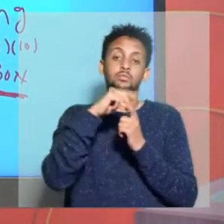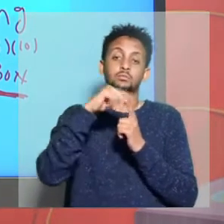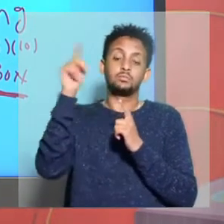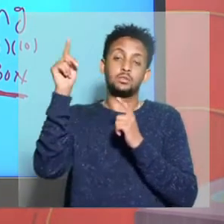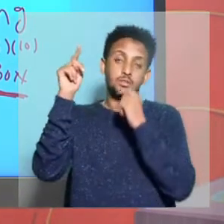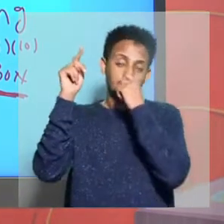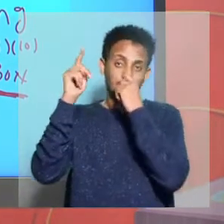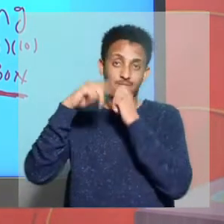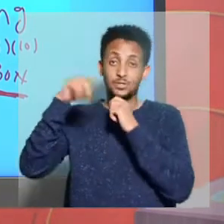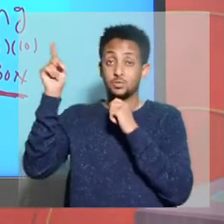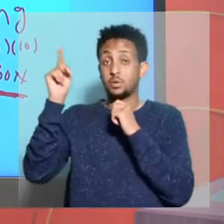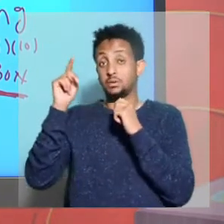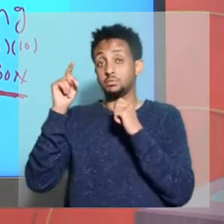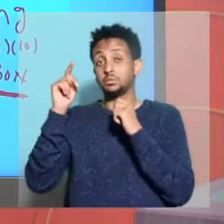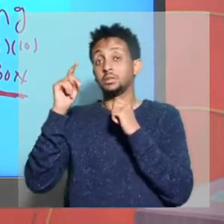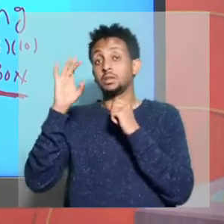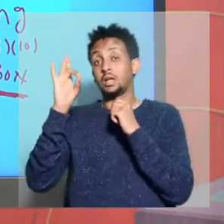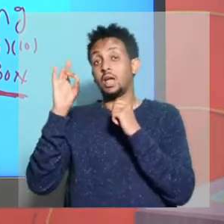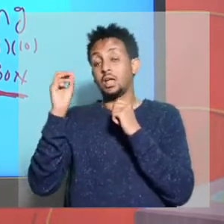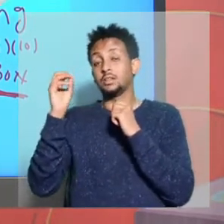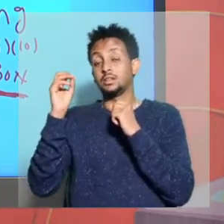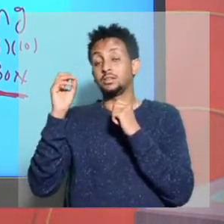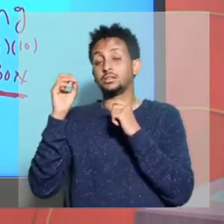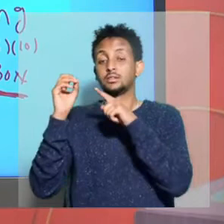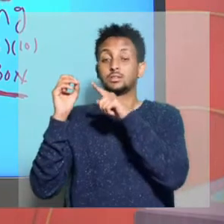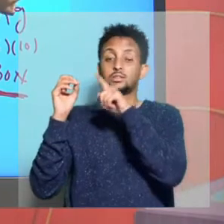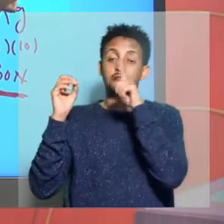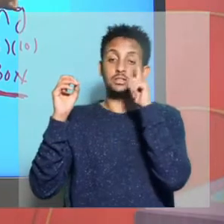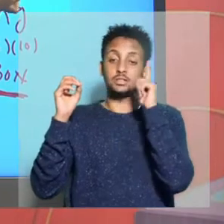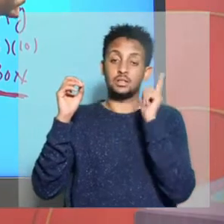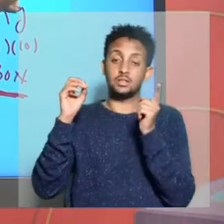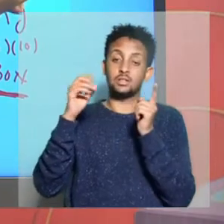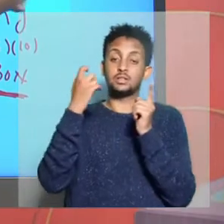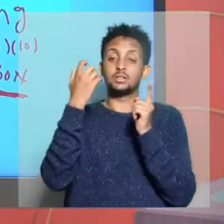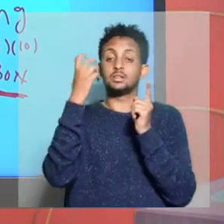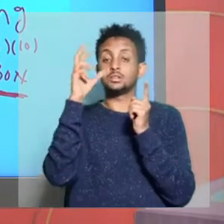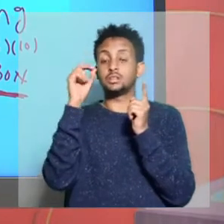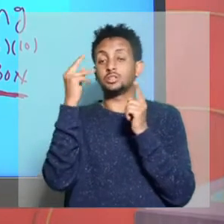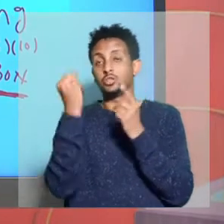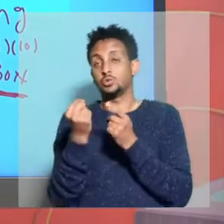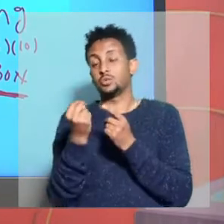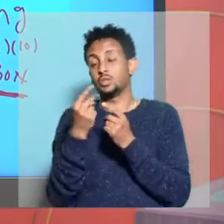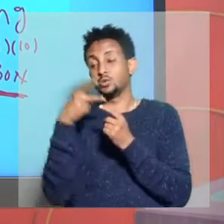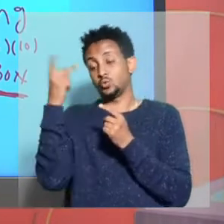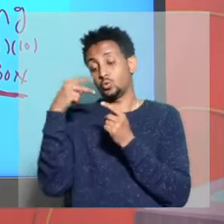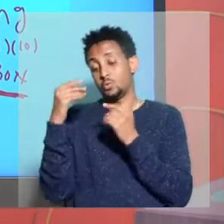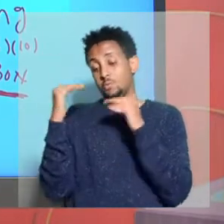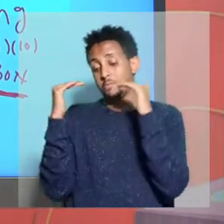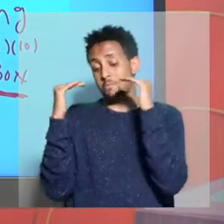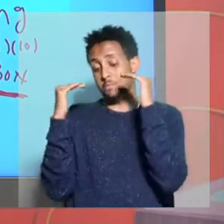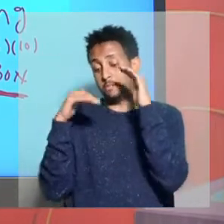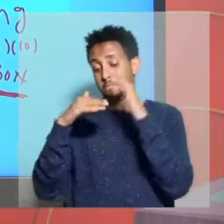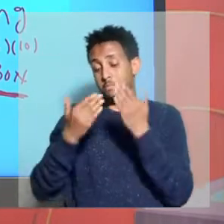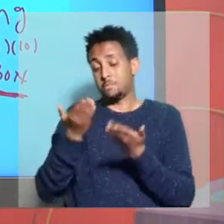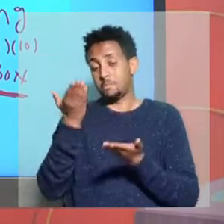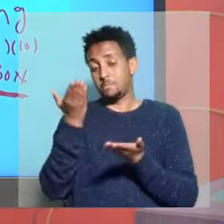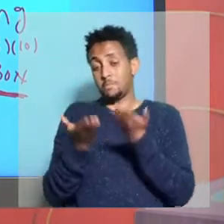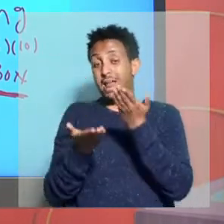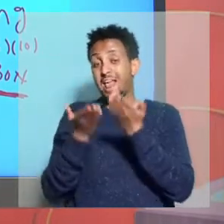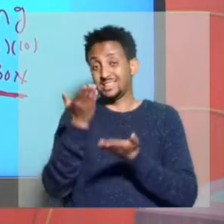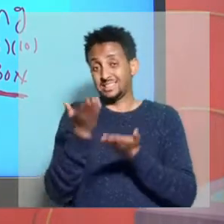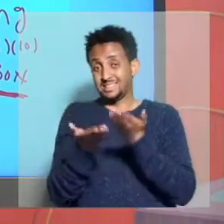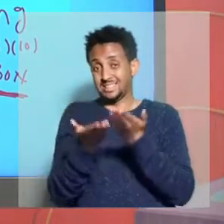Newton, and this one it carries 18 Newton, and this one it carries 13 Newton to balance this